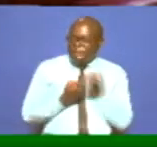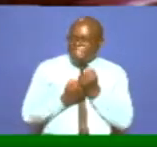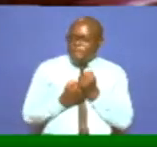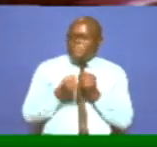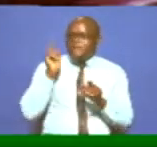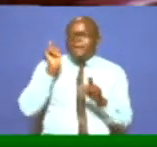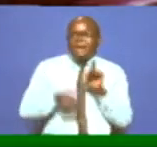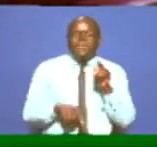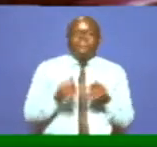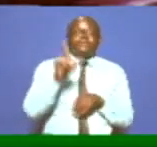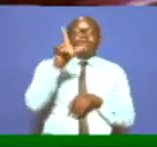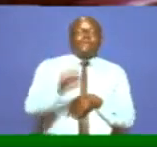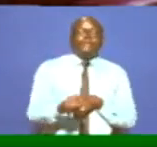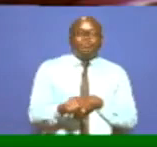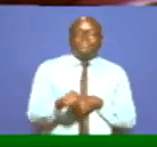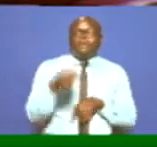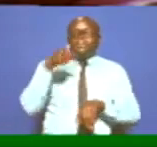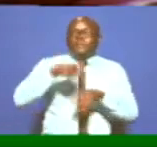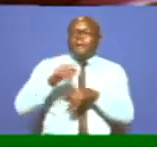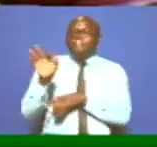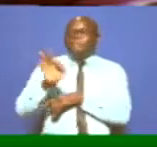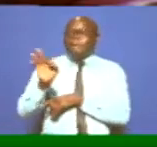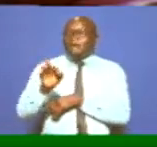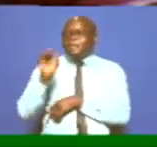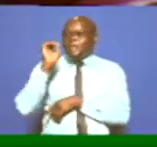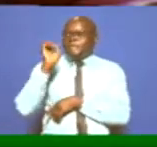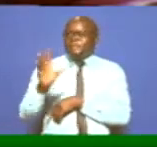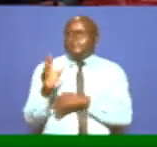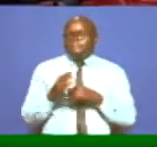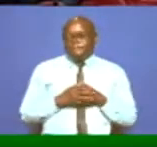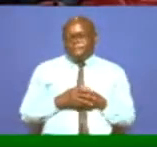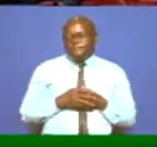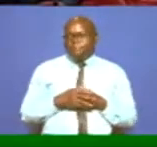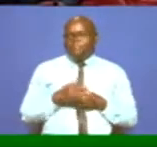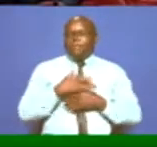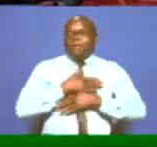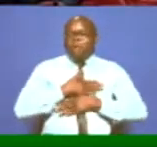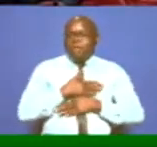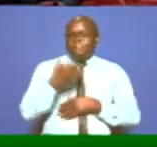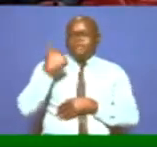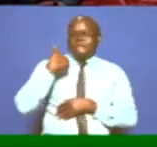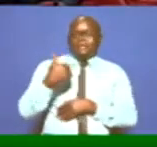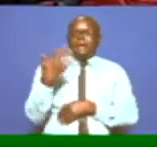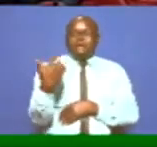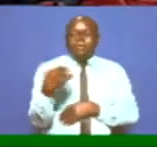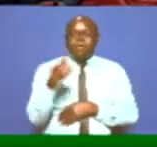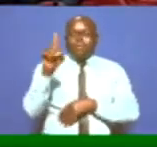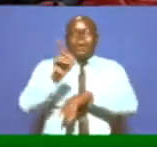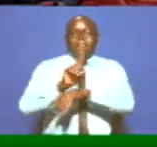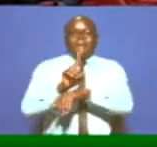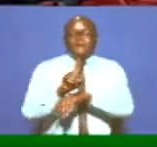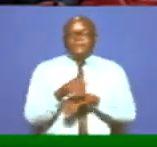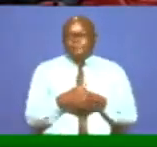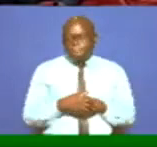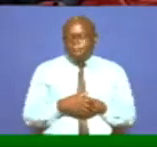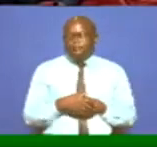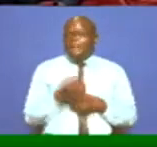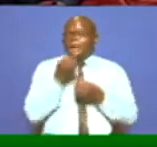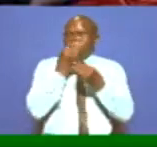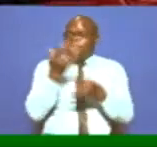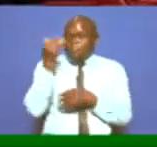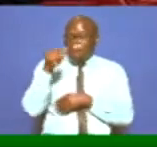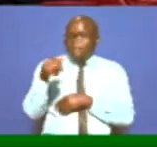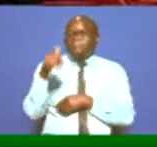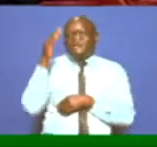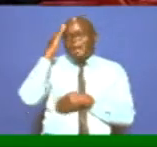food prices when the cost of fertilizer is still unaffordable. Honorable Sankok, 1 minute. You know, I have to remind you, because I know